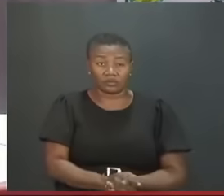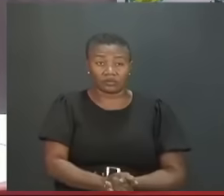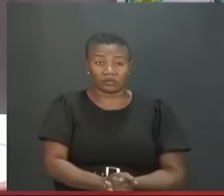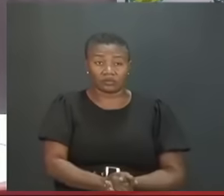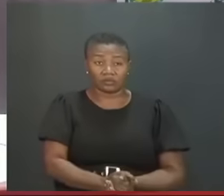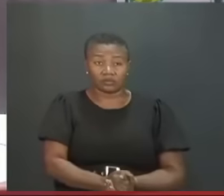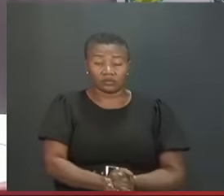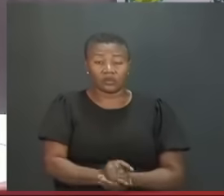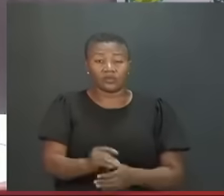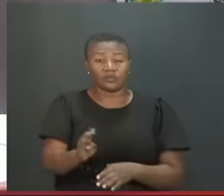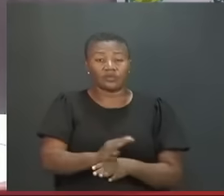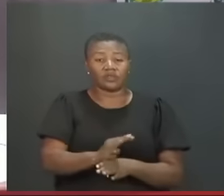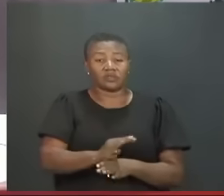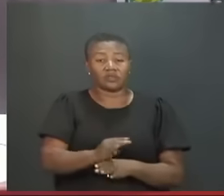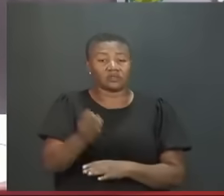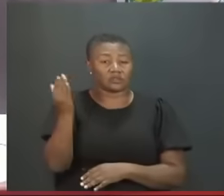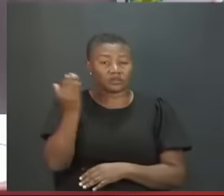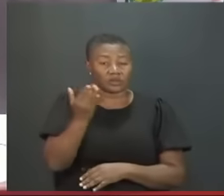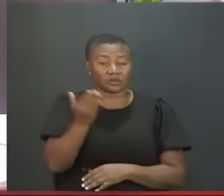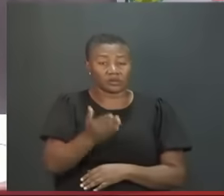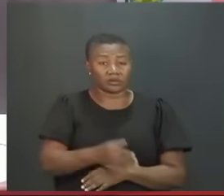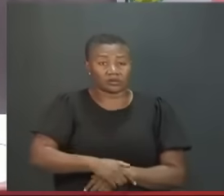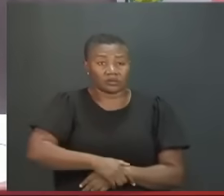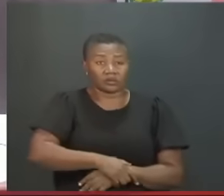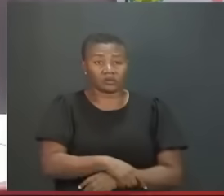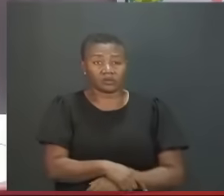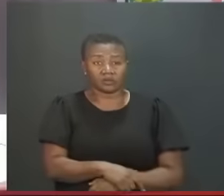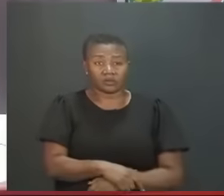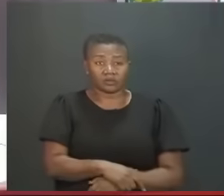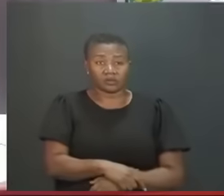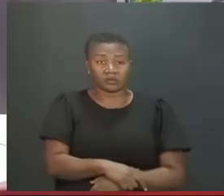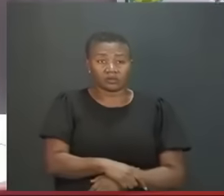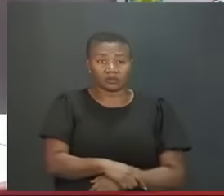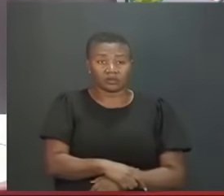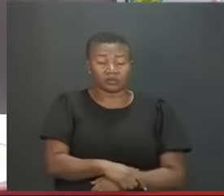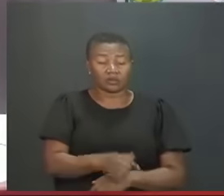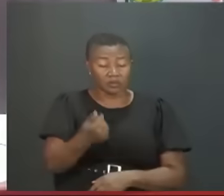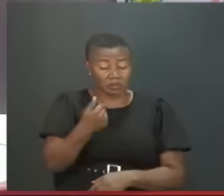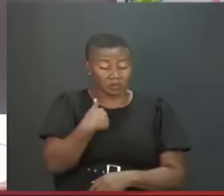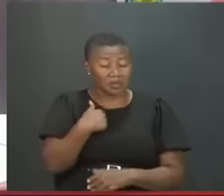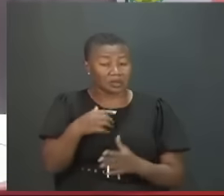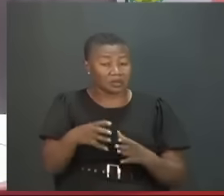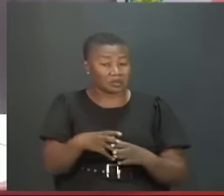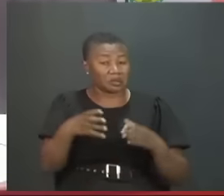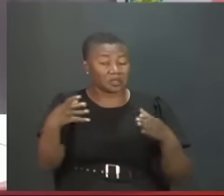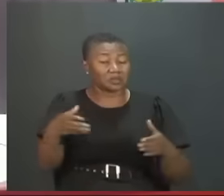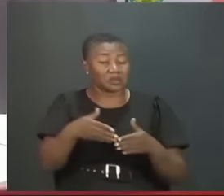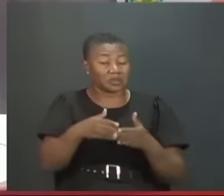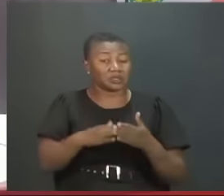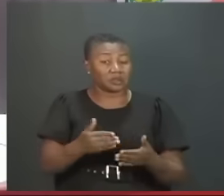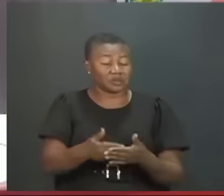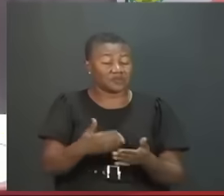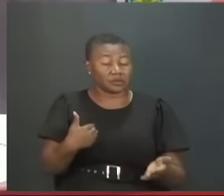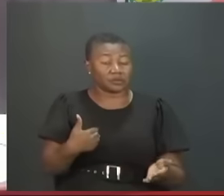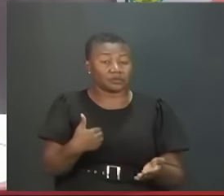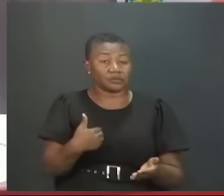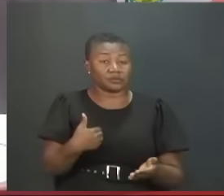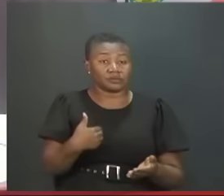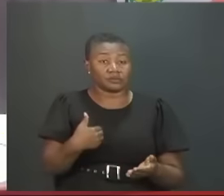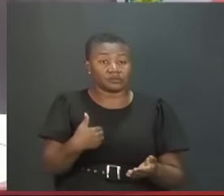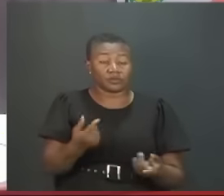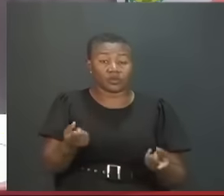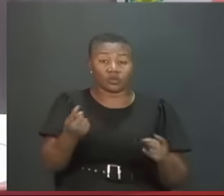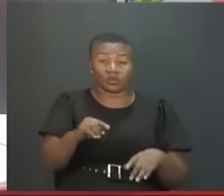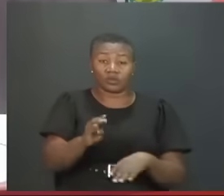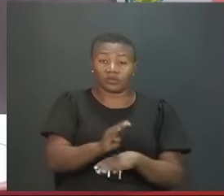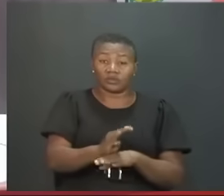business statement. When a member, Mr. Speaker, I've been a majority leader before. When the business statement